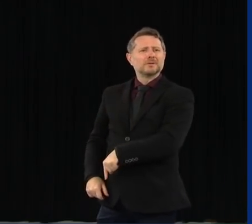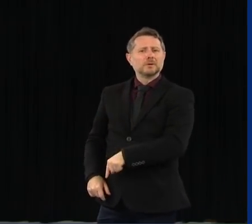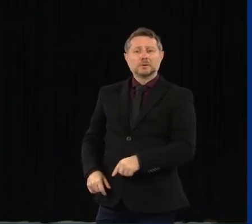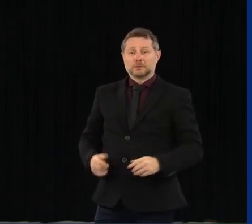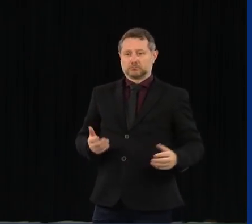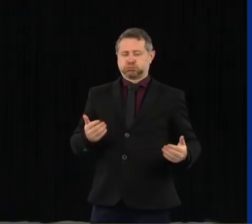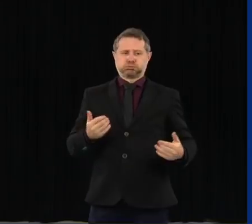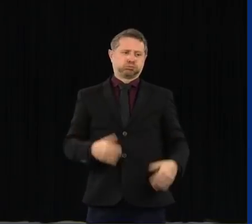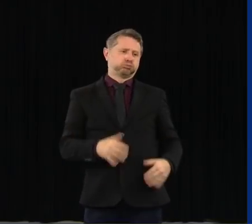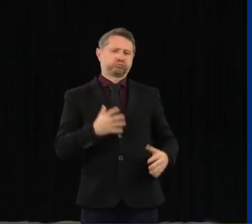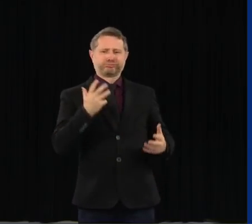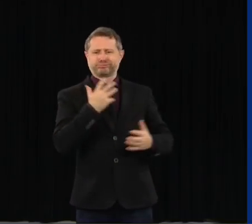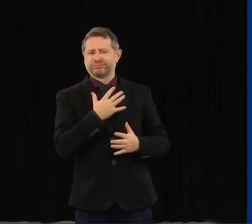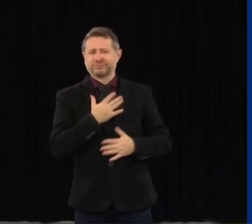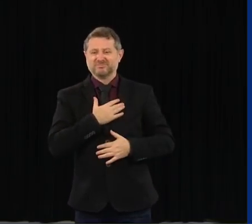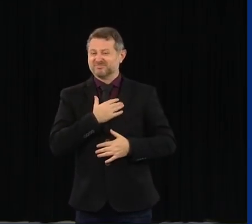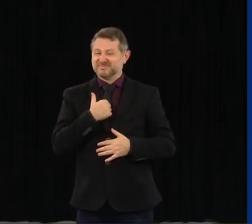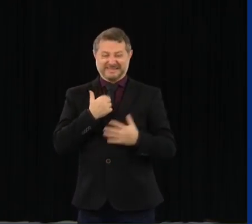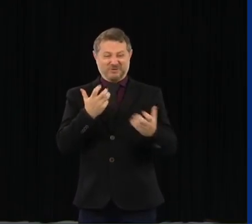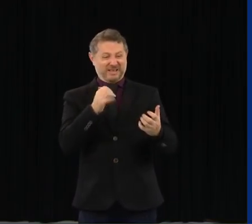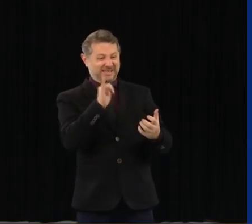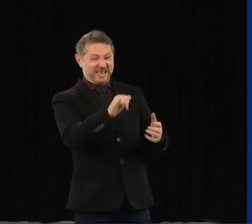Systematize that voluntarism.